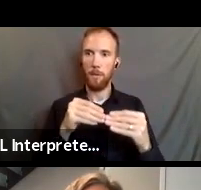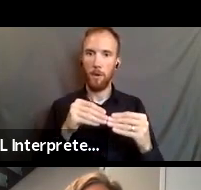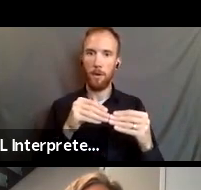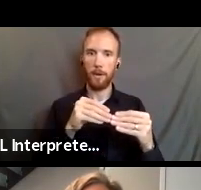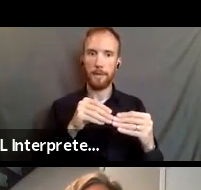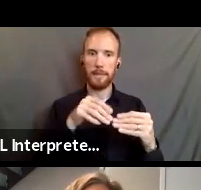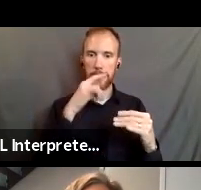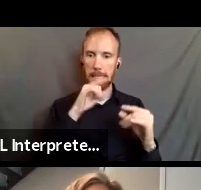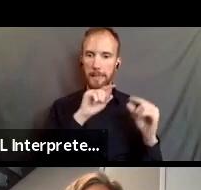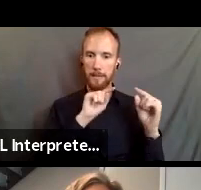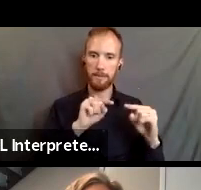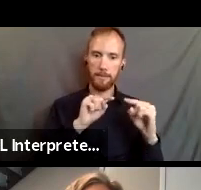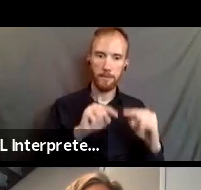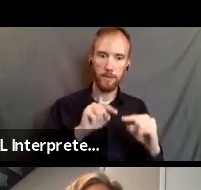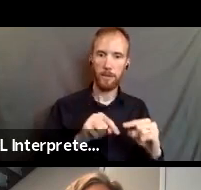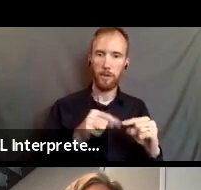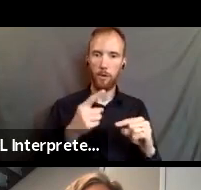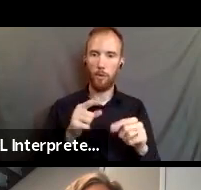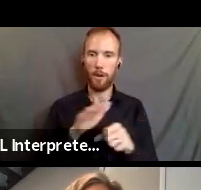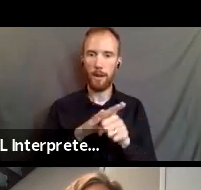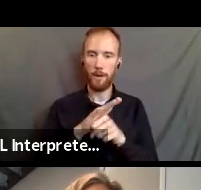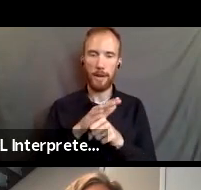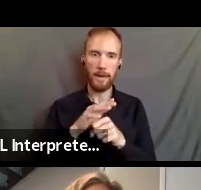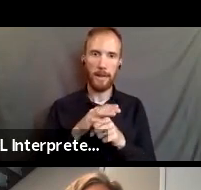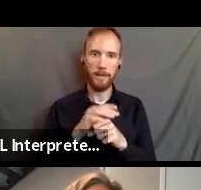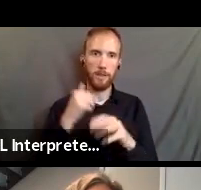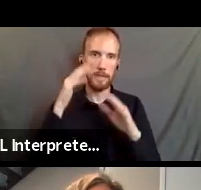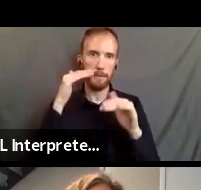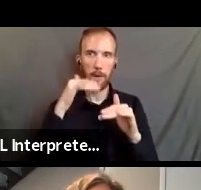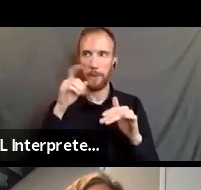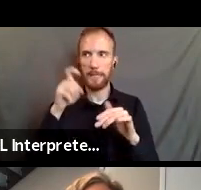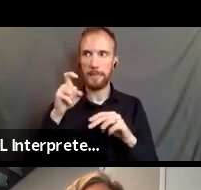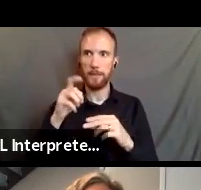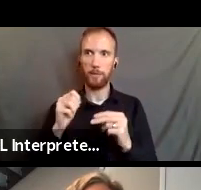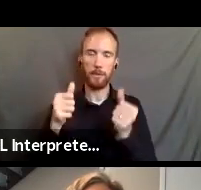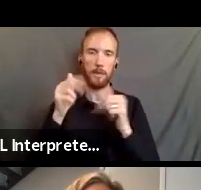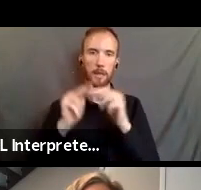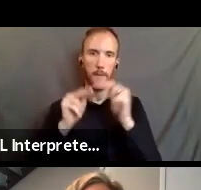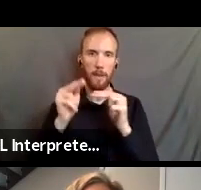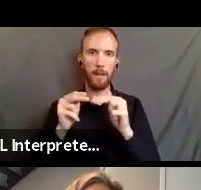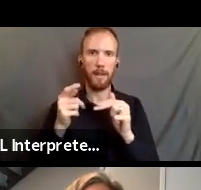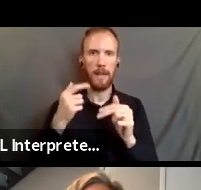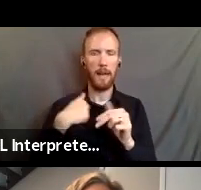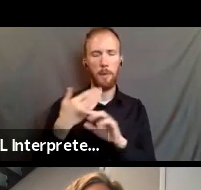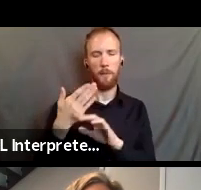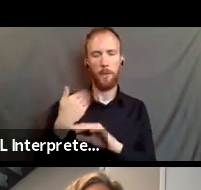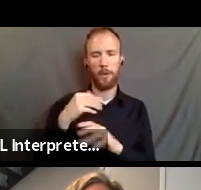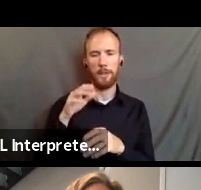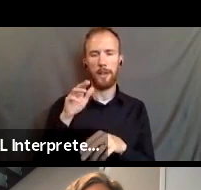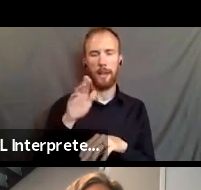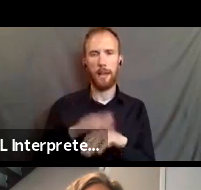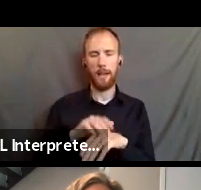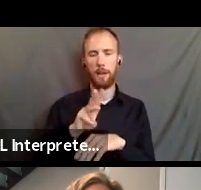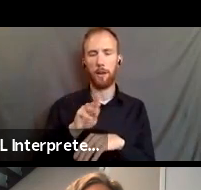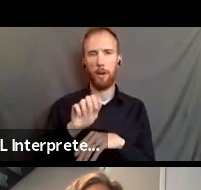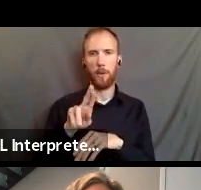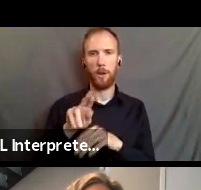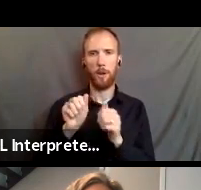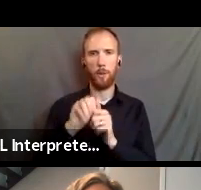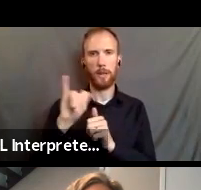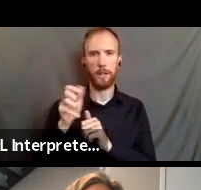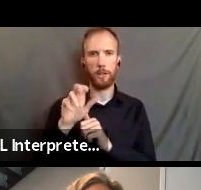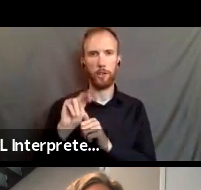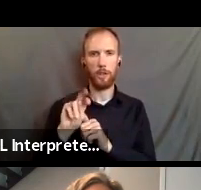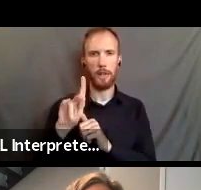problem um i was on a webinar with former secretary of education john king recently and he was talking about communities of opportunity